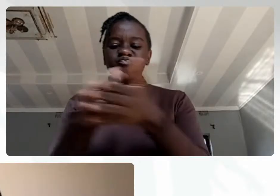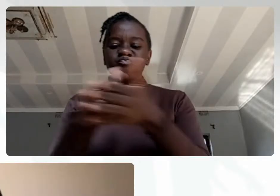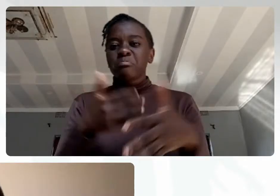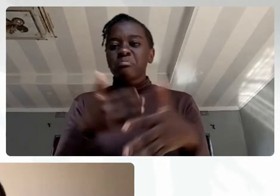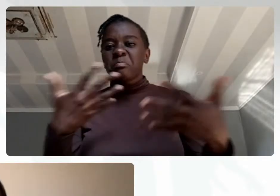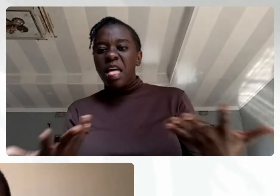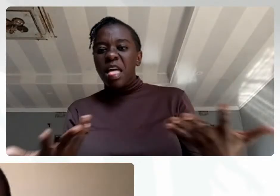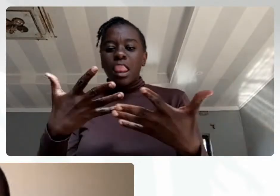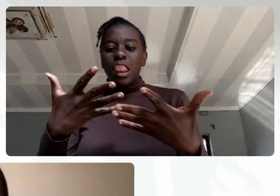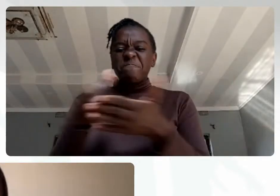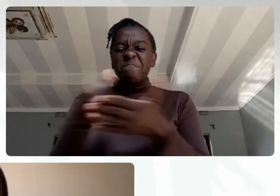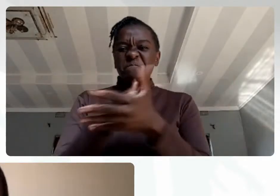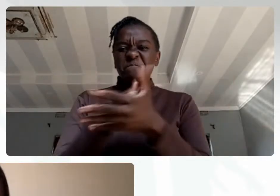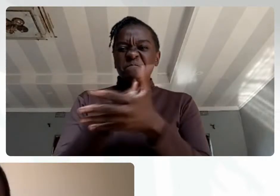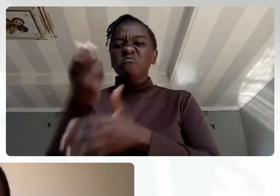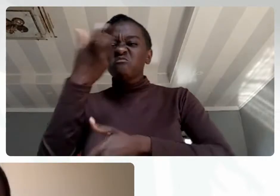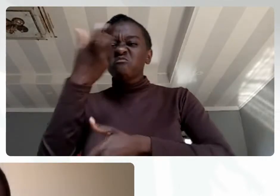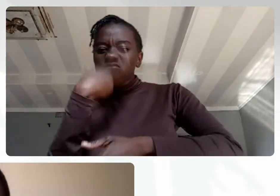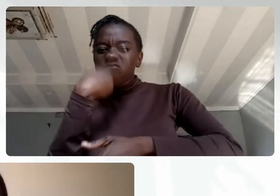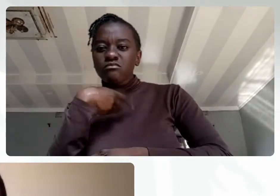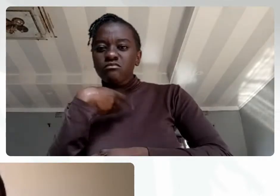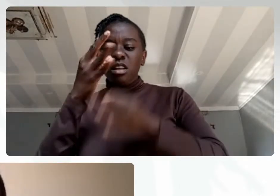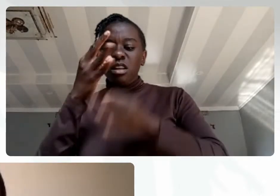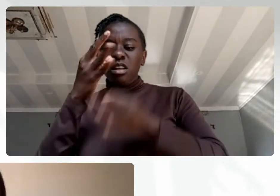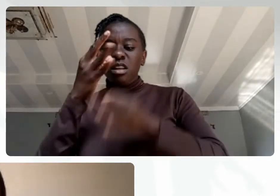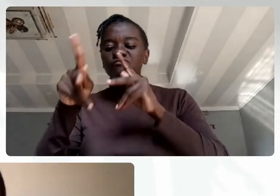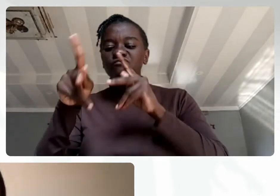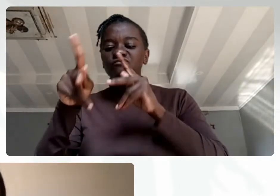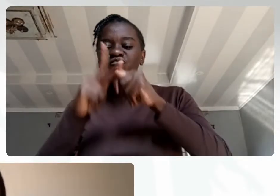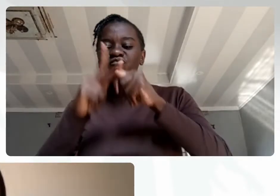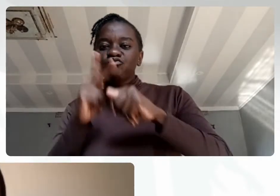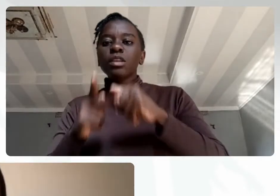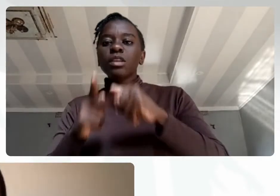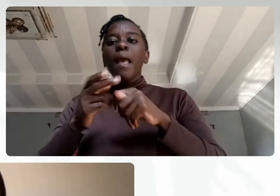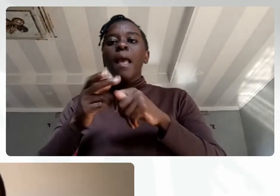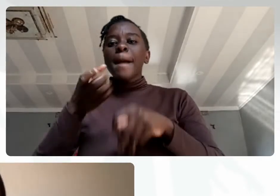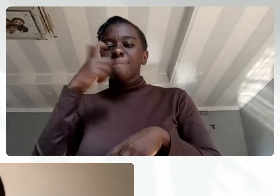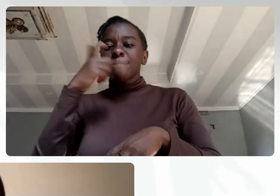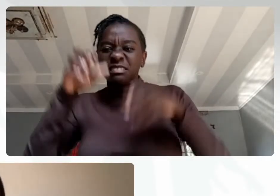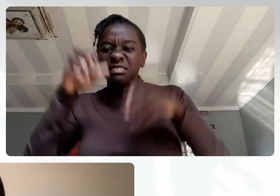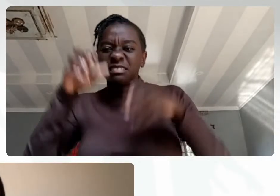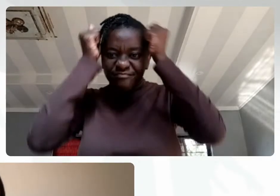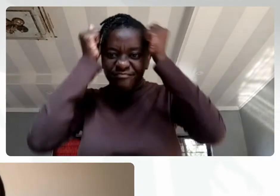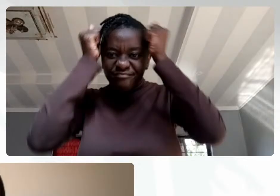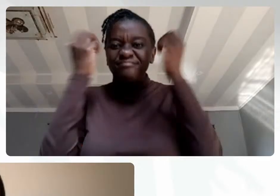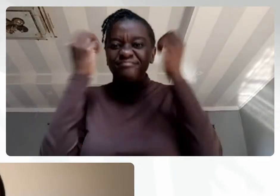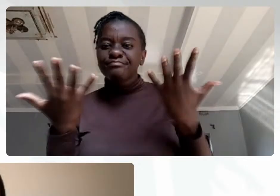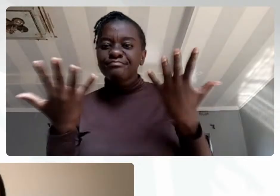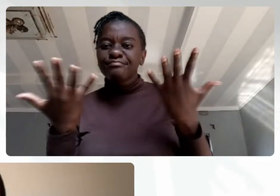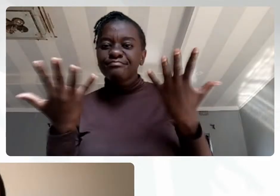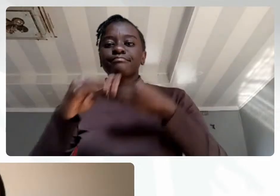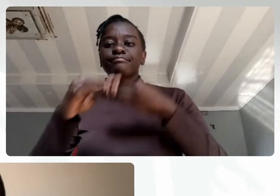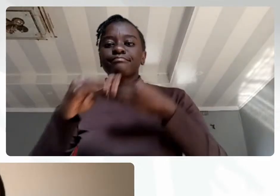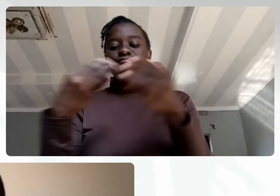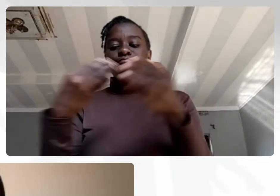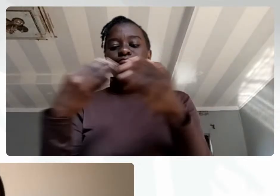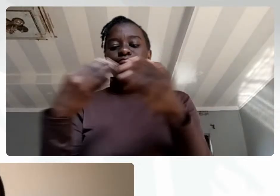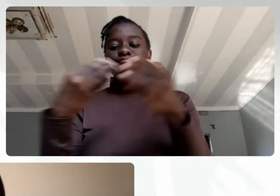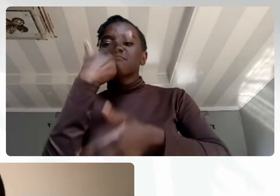comments, and we have another comment here which says, thank you for the response, Doc. My last